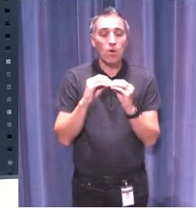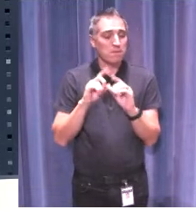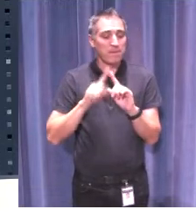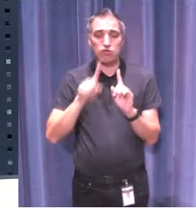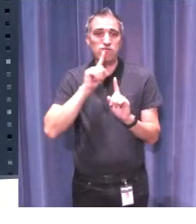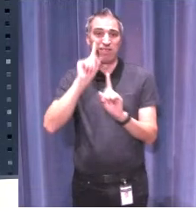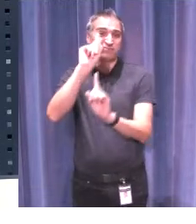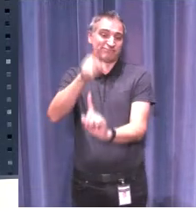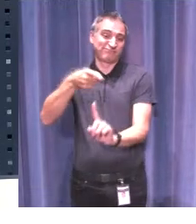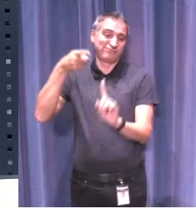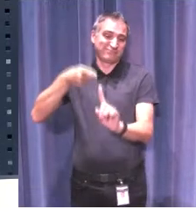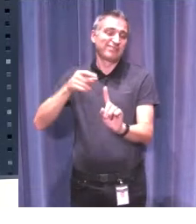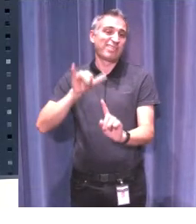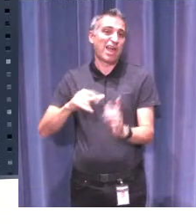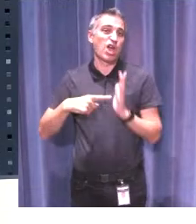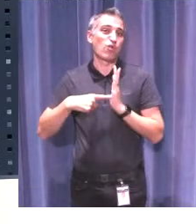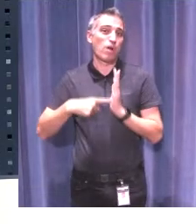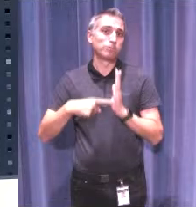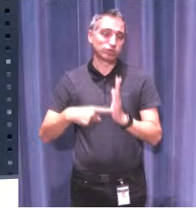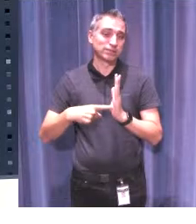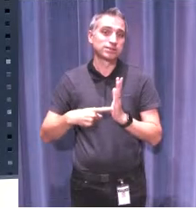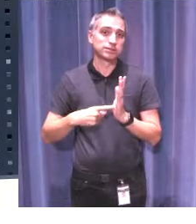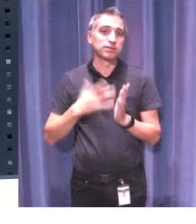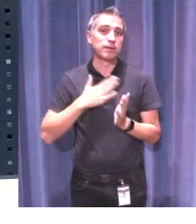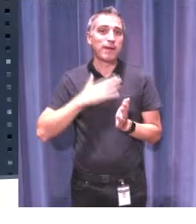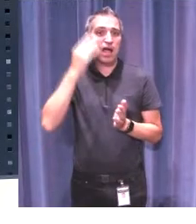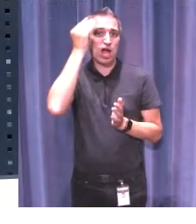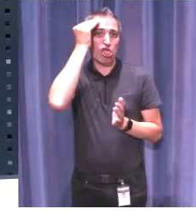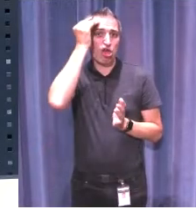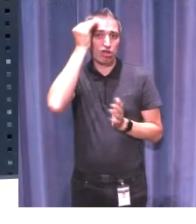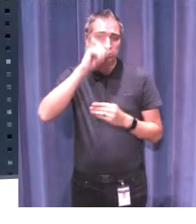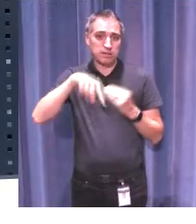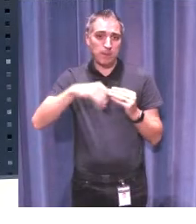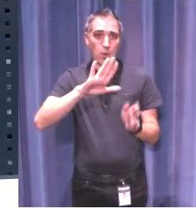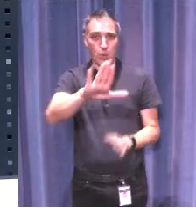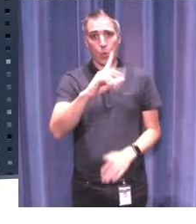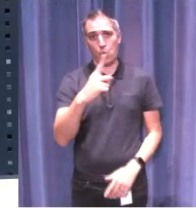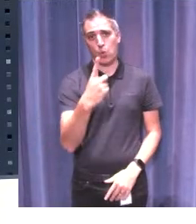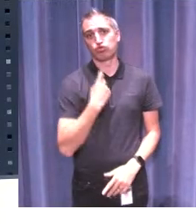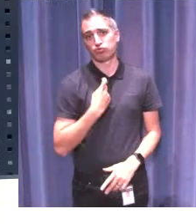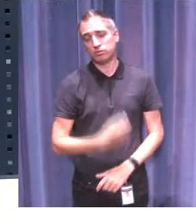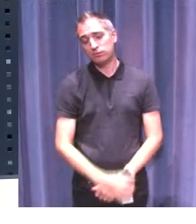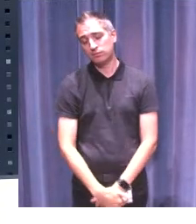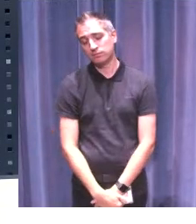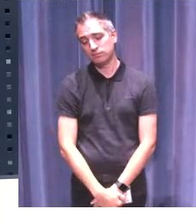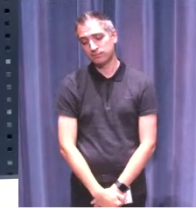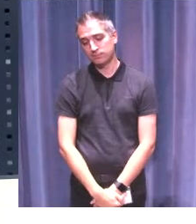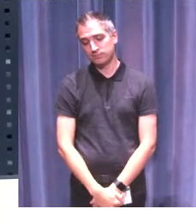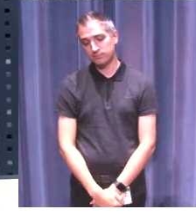essence, that really represents my thoughts on that question.